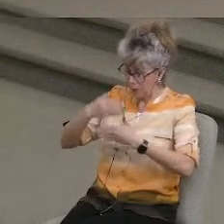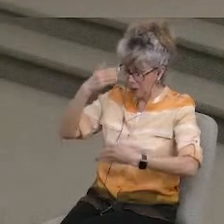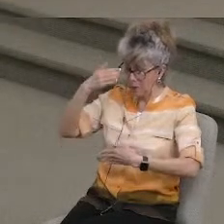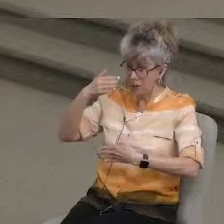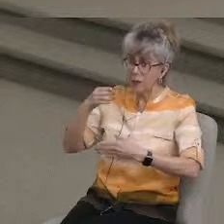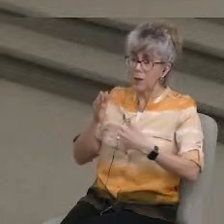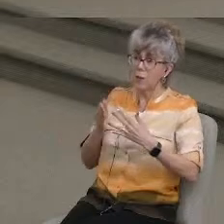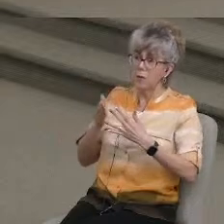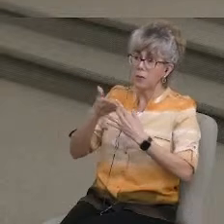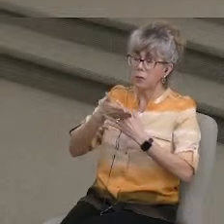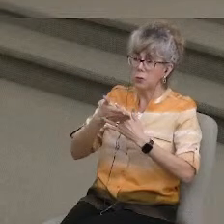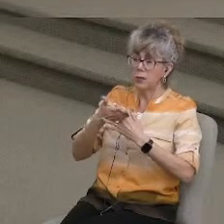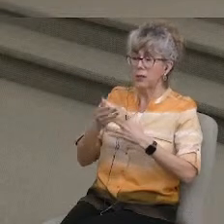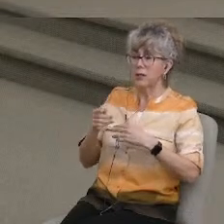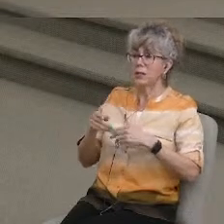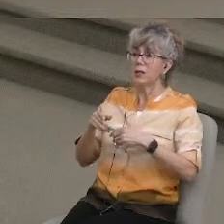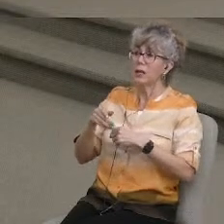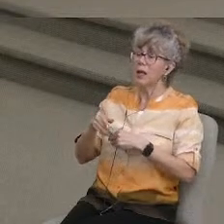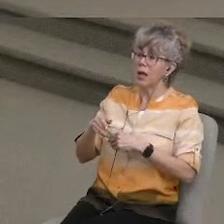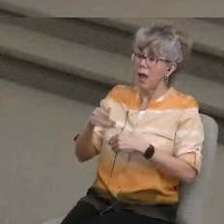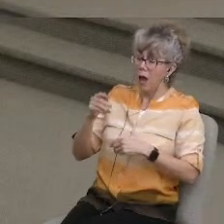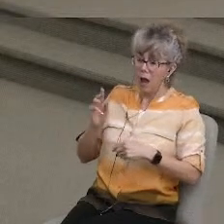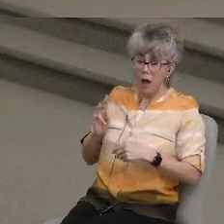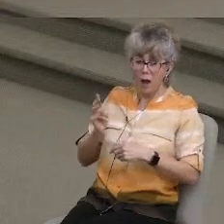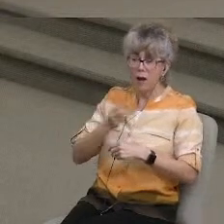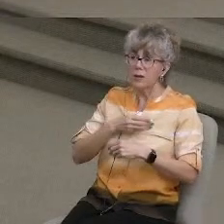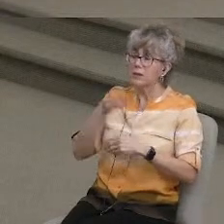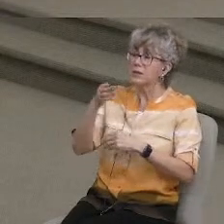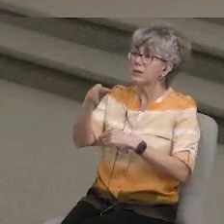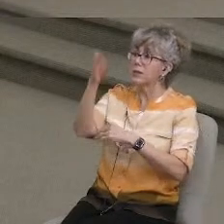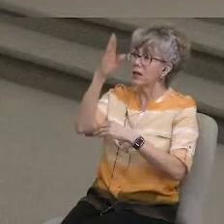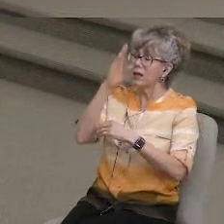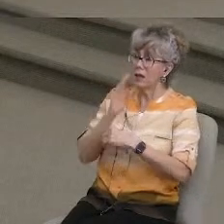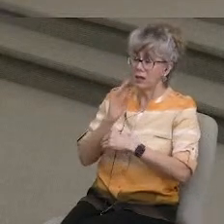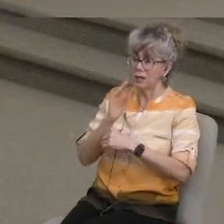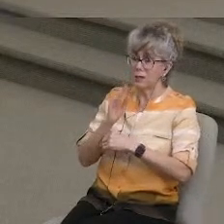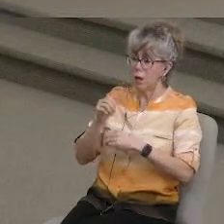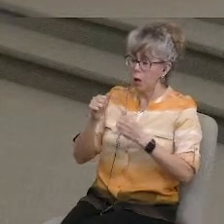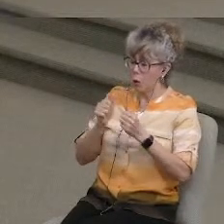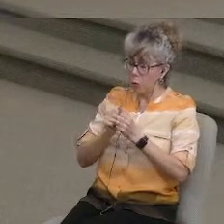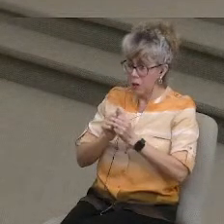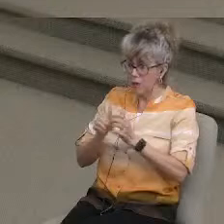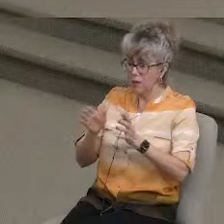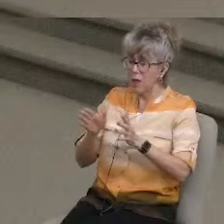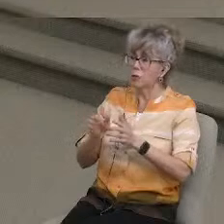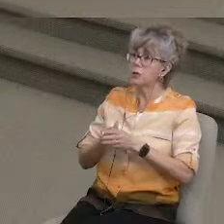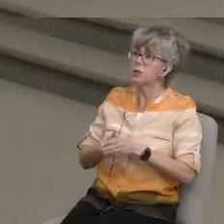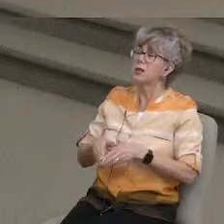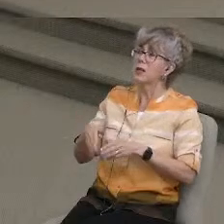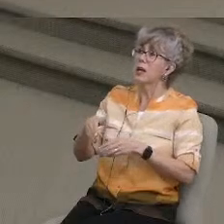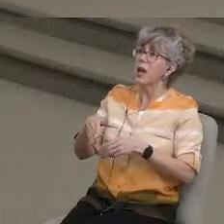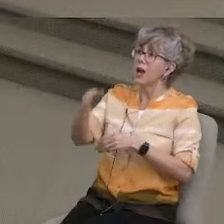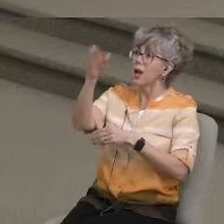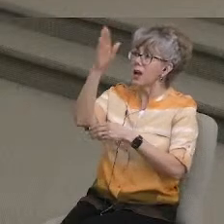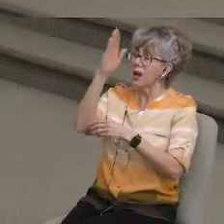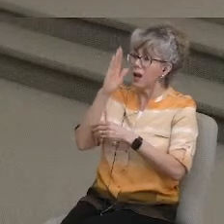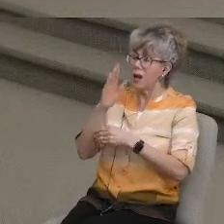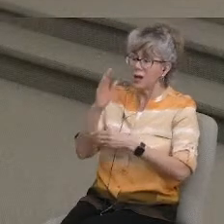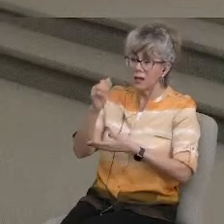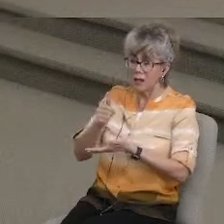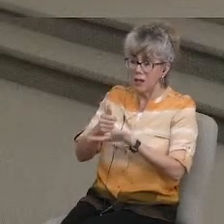get close to Jesus without divine intervention, without godly heavenly help,